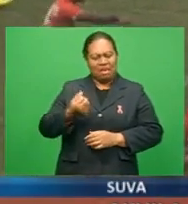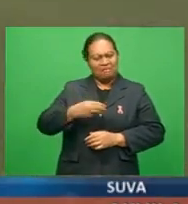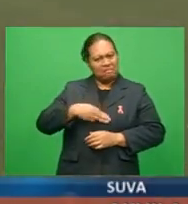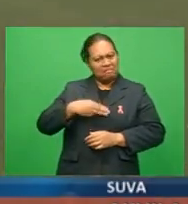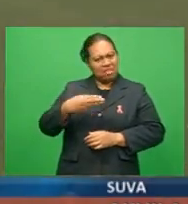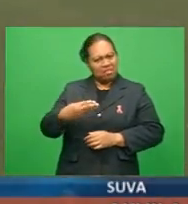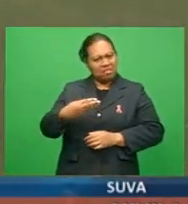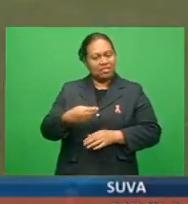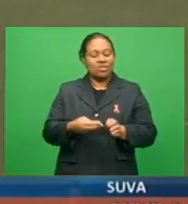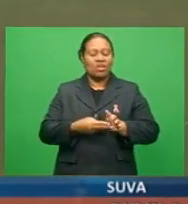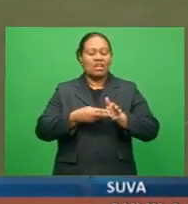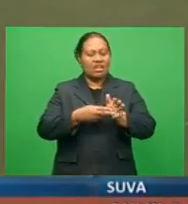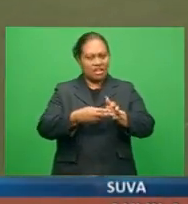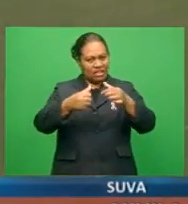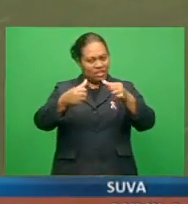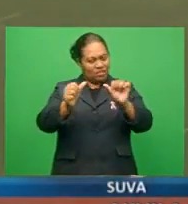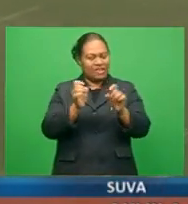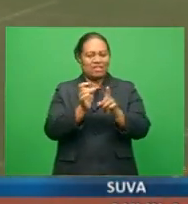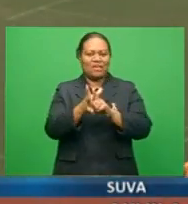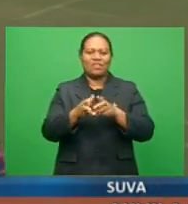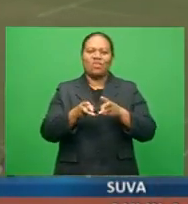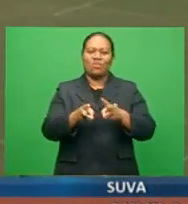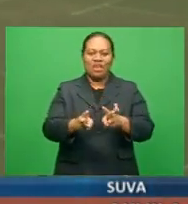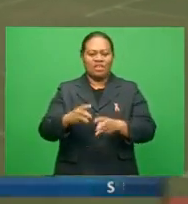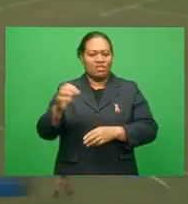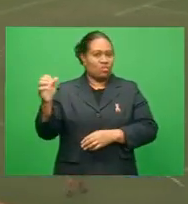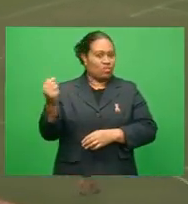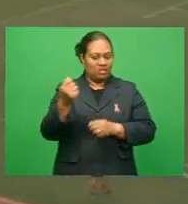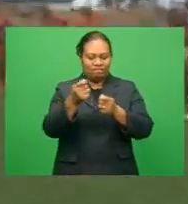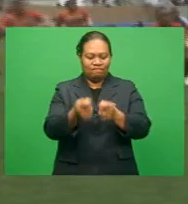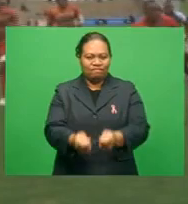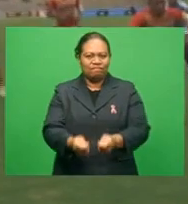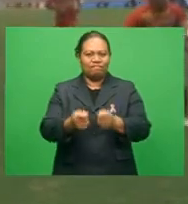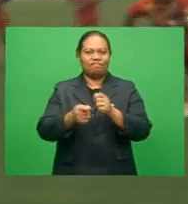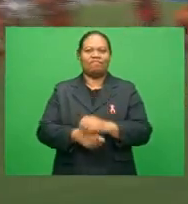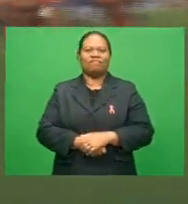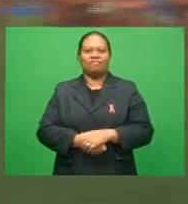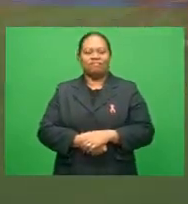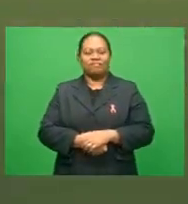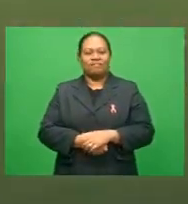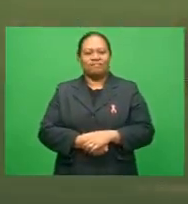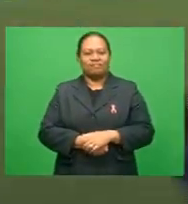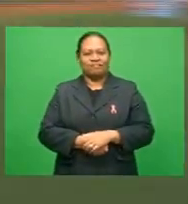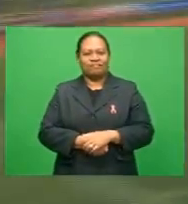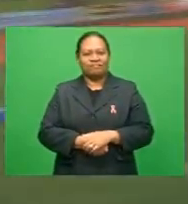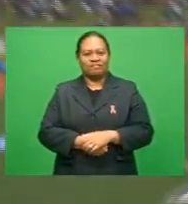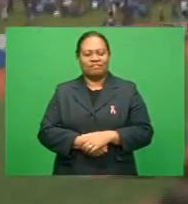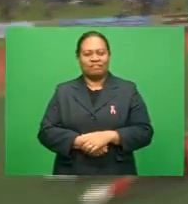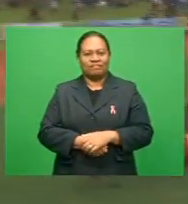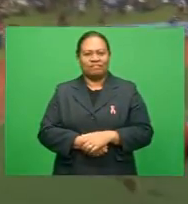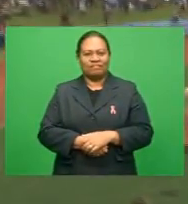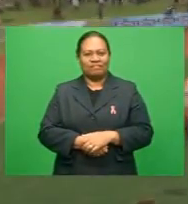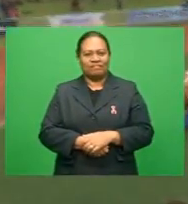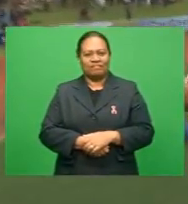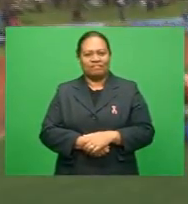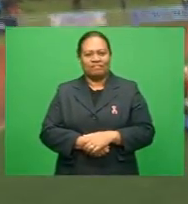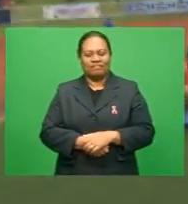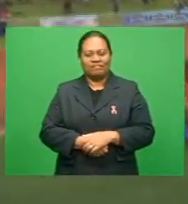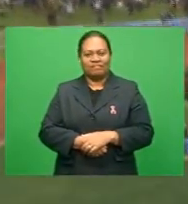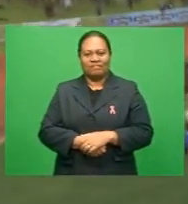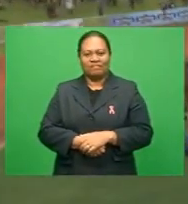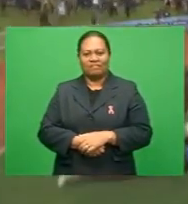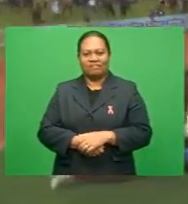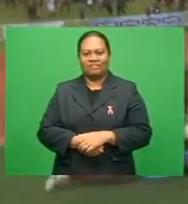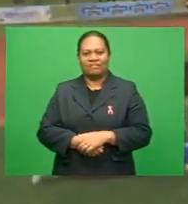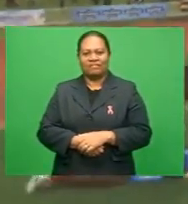Jet Setters achieved it in a special way with his winning try to the pocket rocket, Vilikas Andrew. Oh, it comes on Vilikas Andrew!